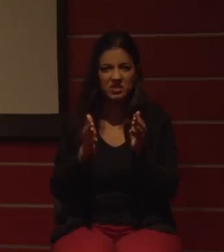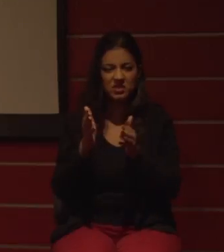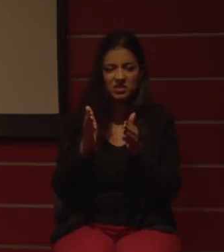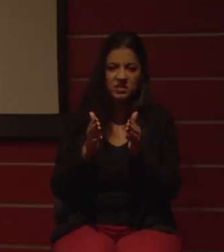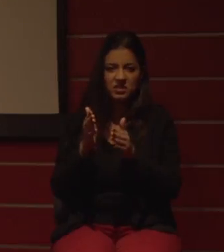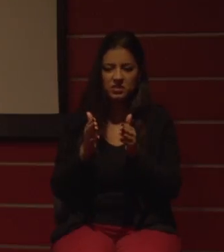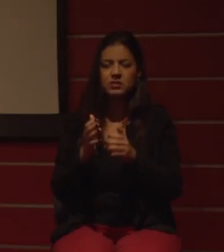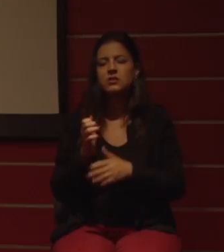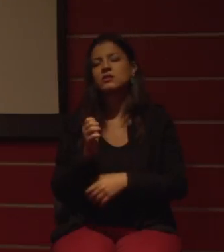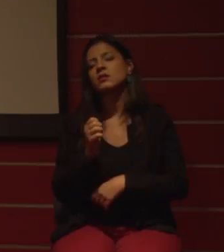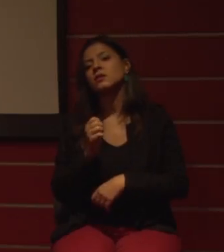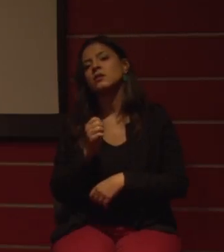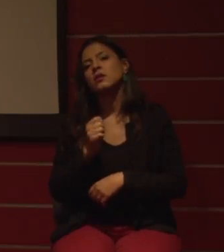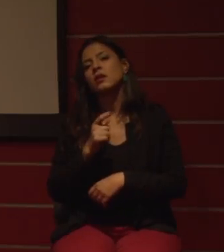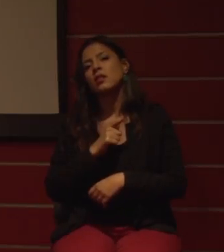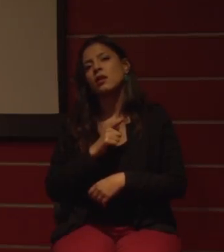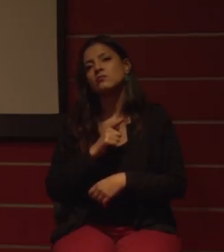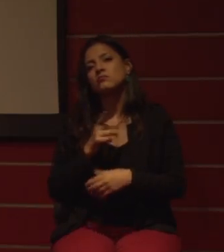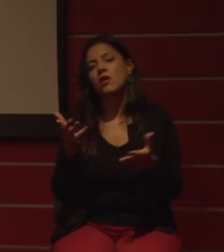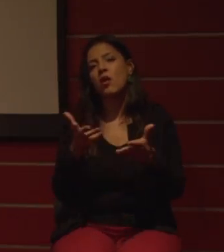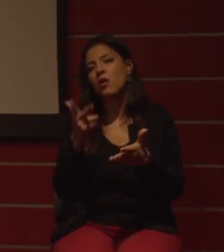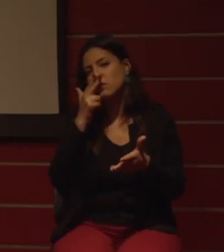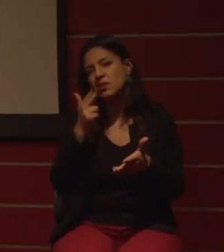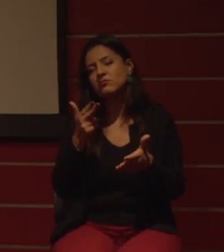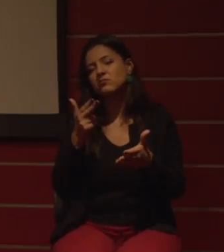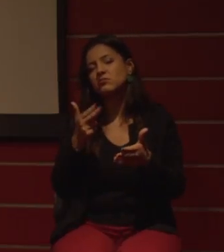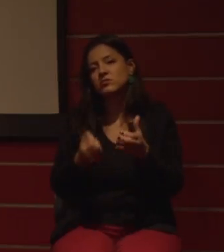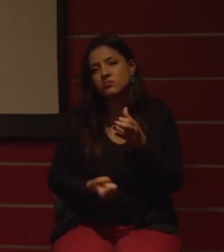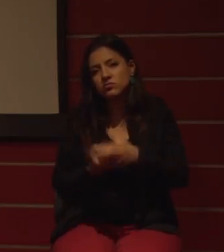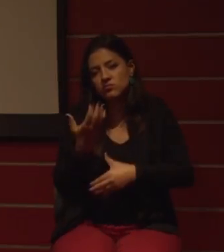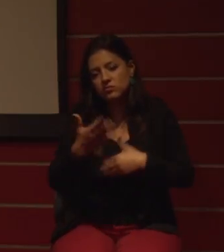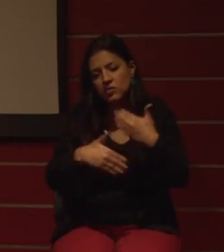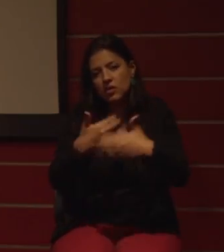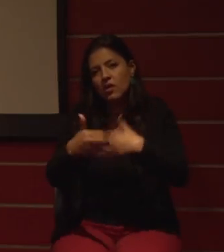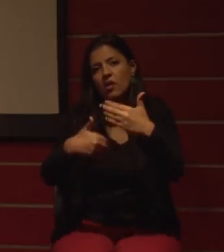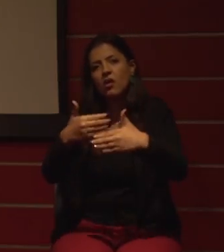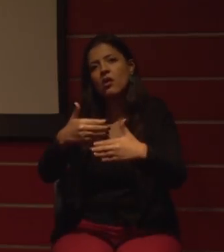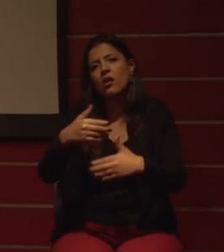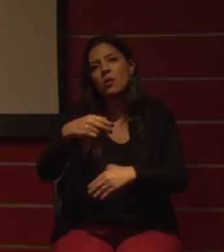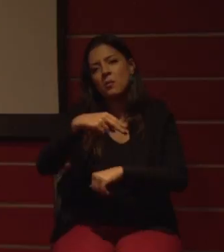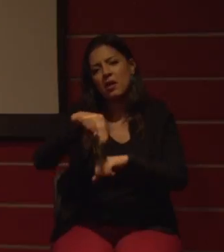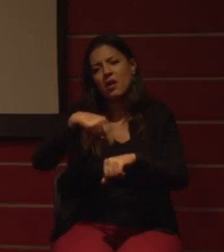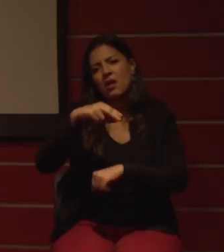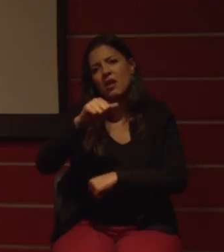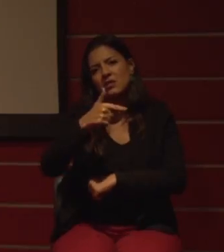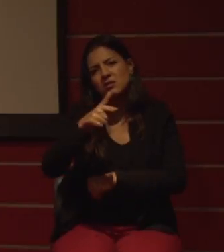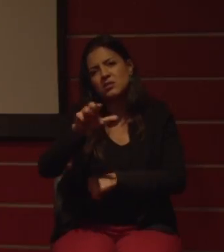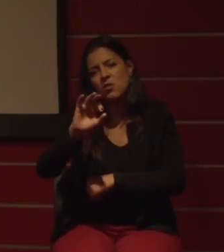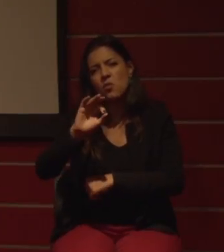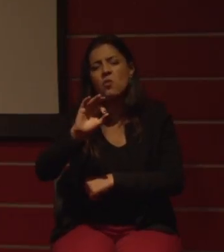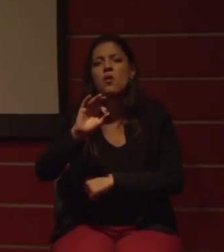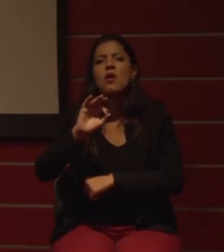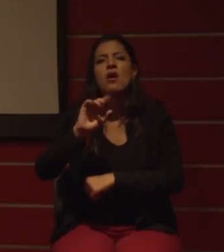contraponto ao o nascimento de uma nação né que saiu logo em seguida eh é um foi um filme